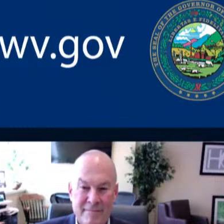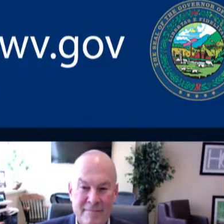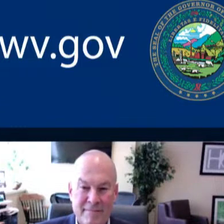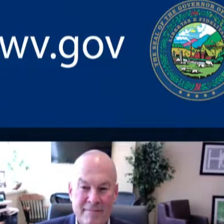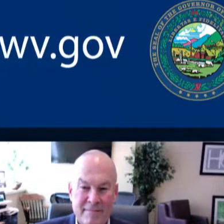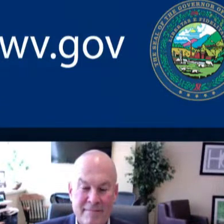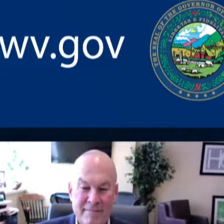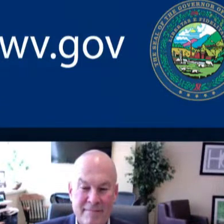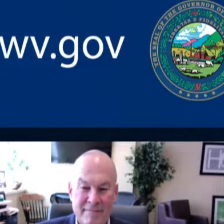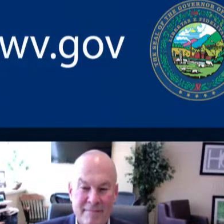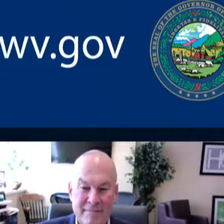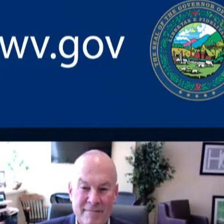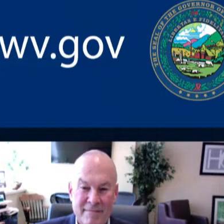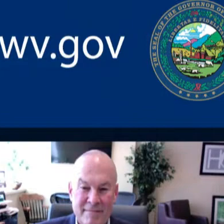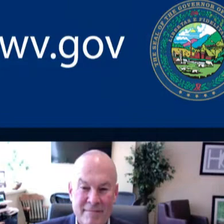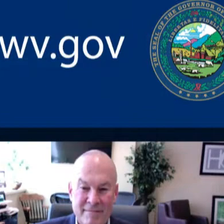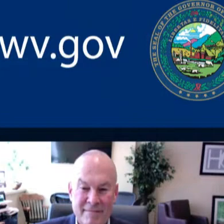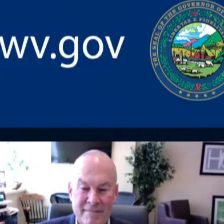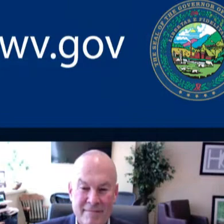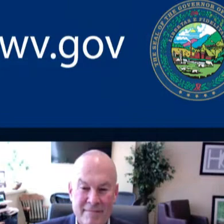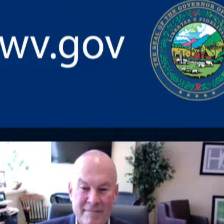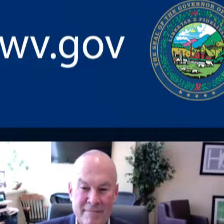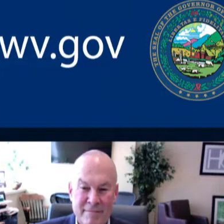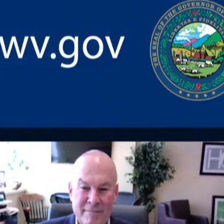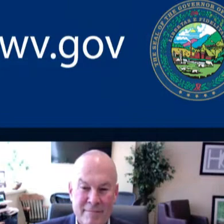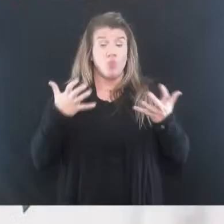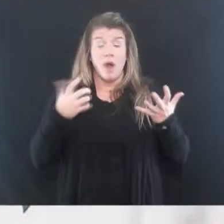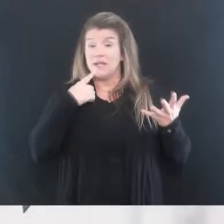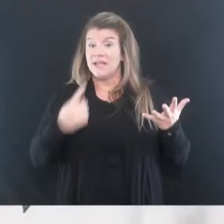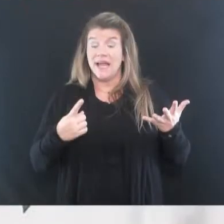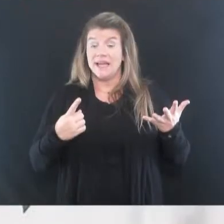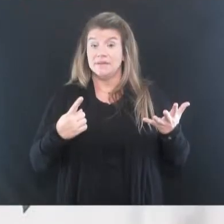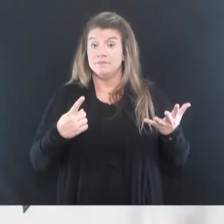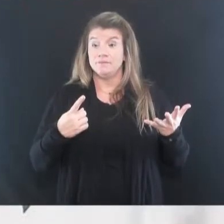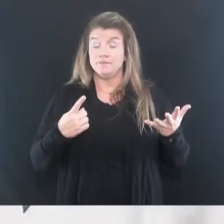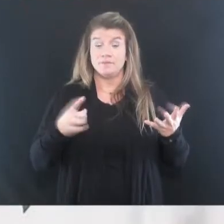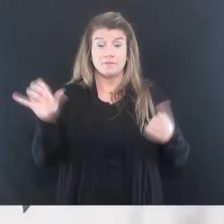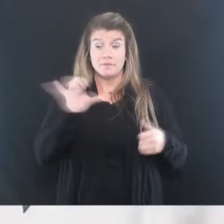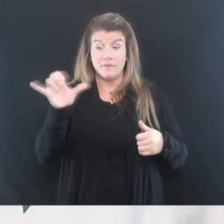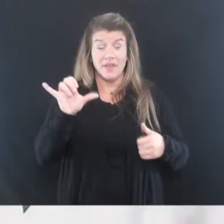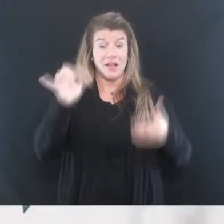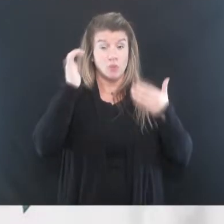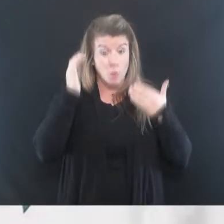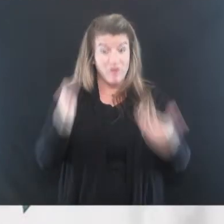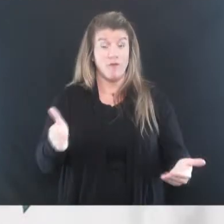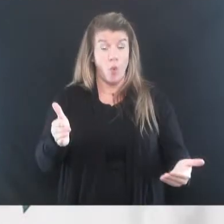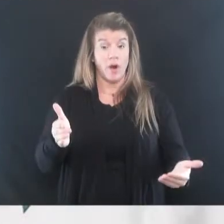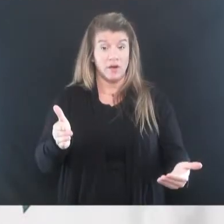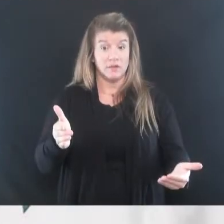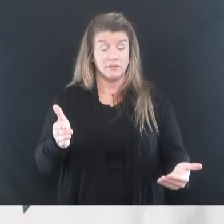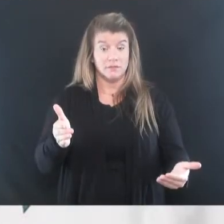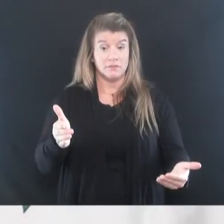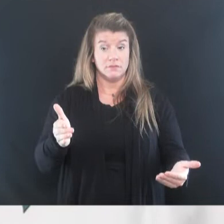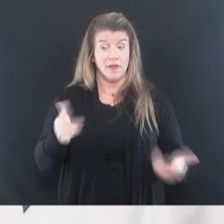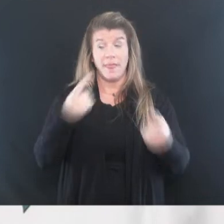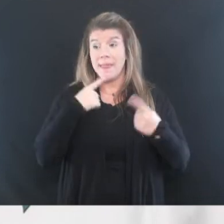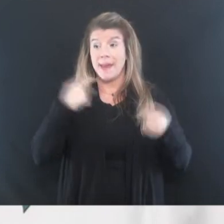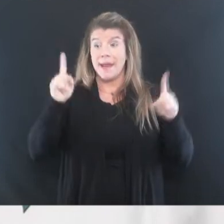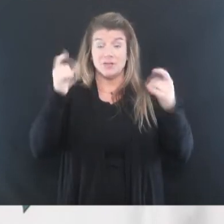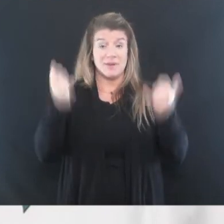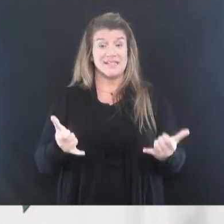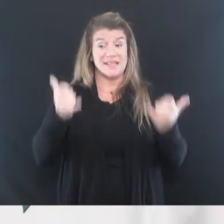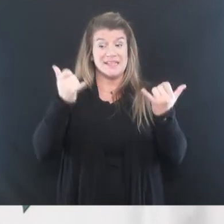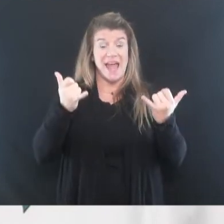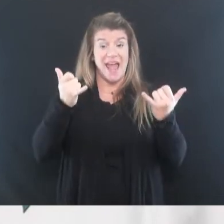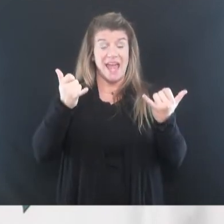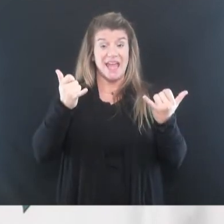Okay, I just want to just say this, you know, as we go forward, you know, the announcement today from